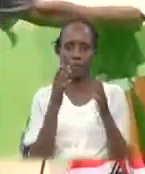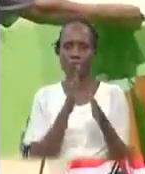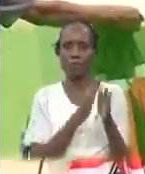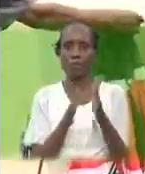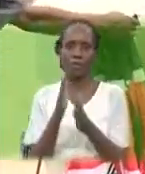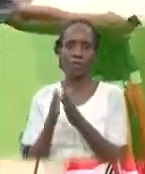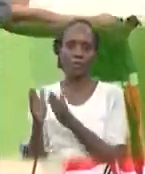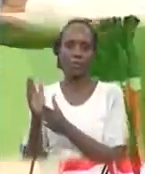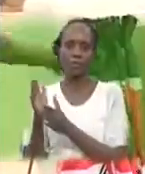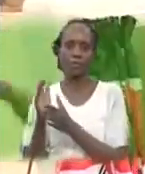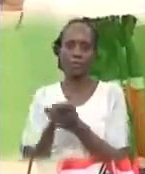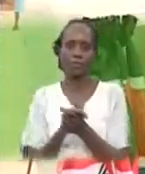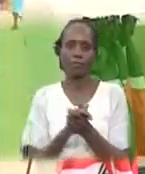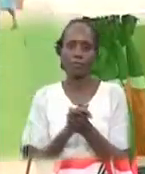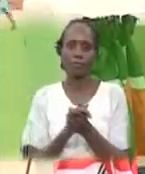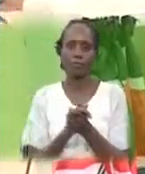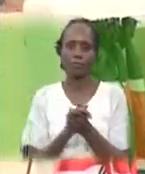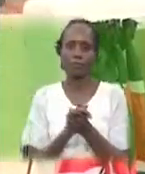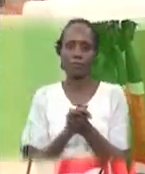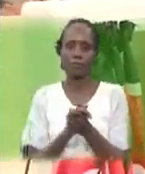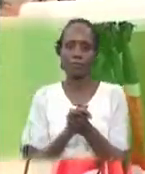Makofi!